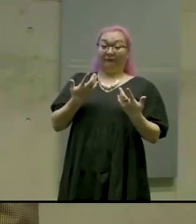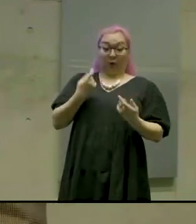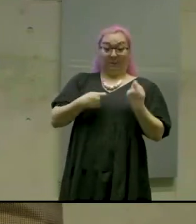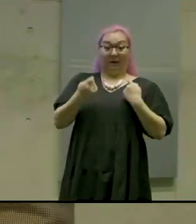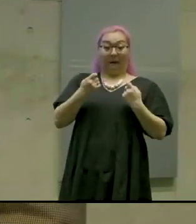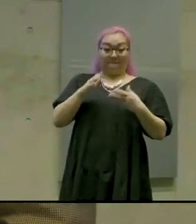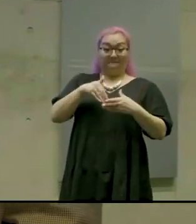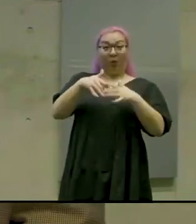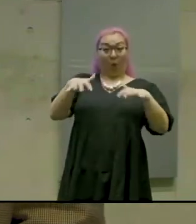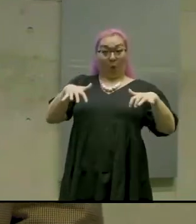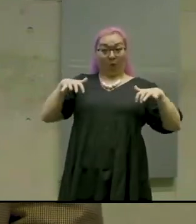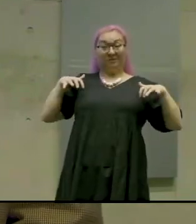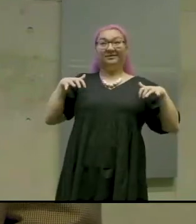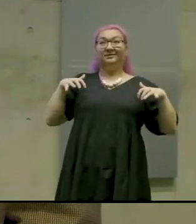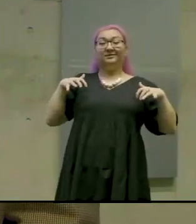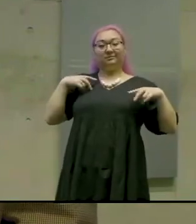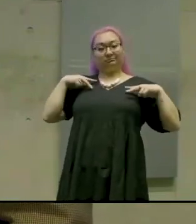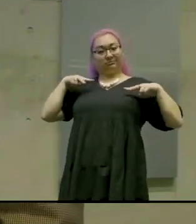sense.